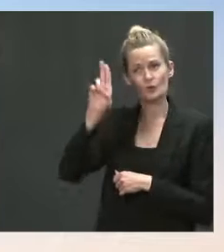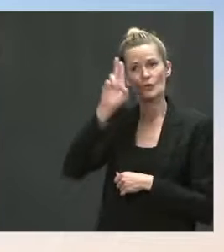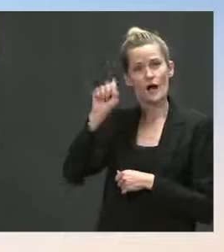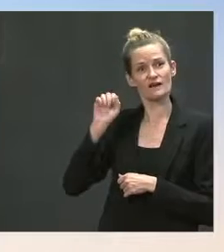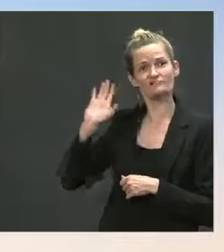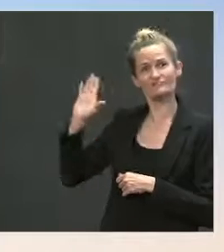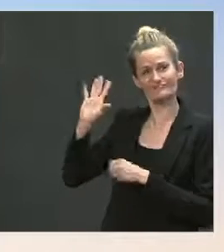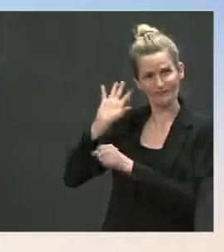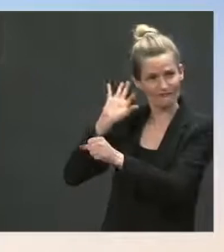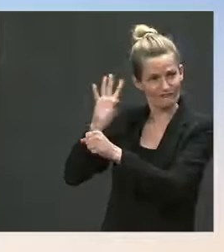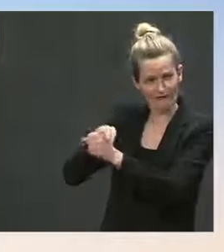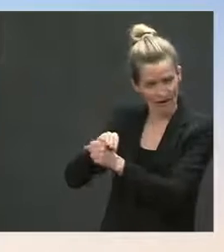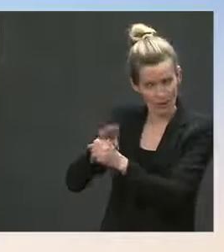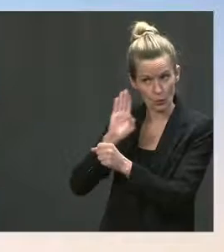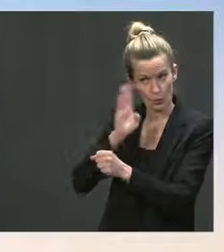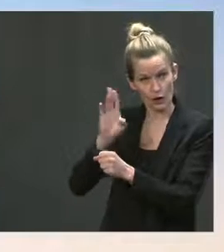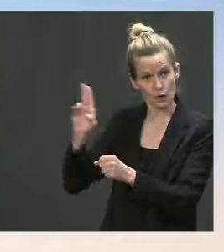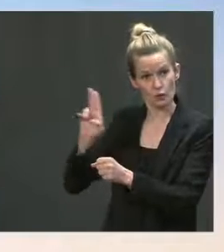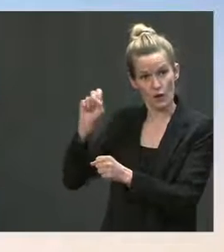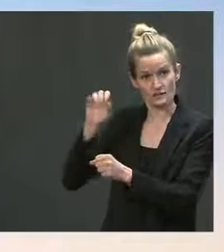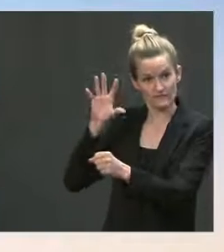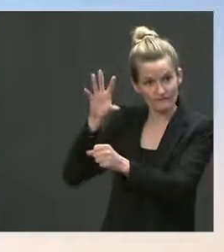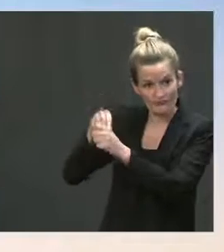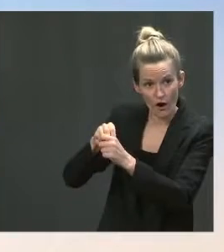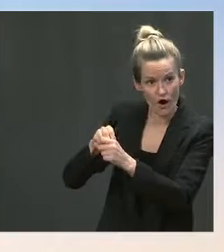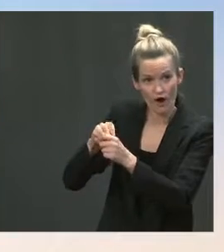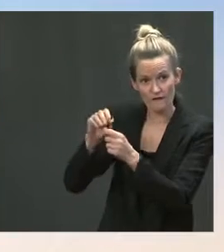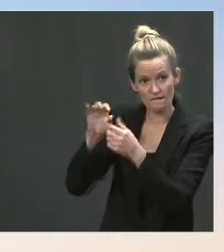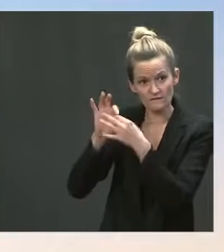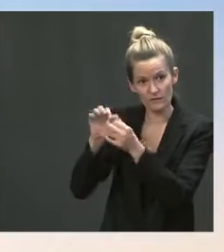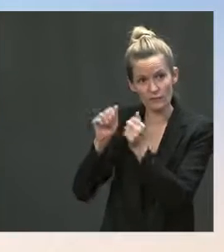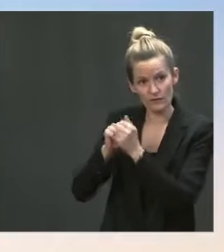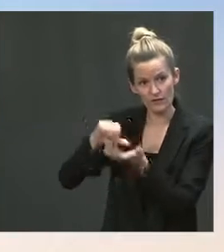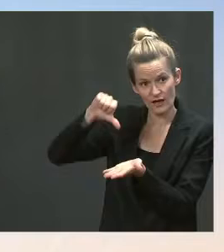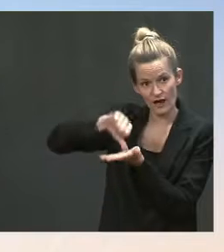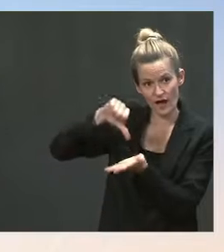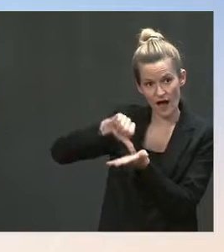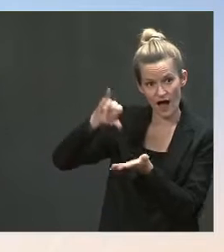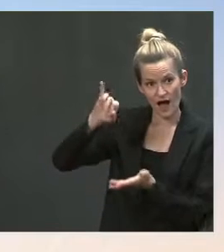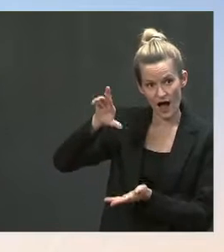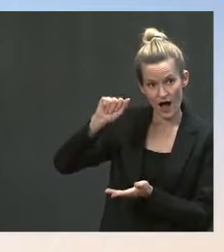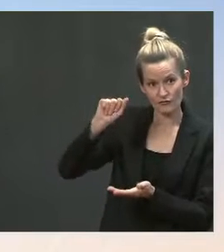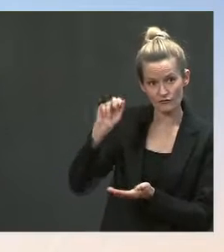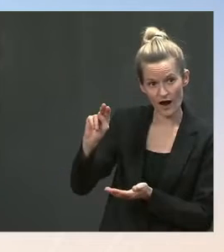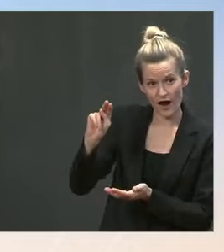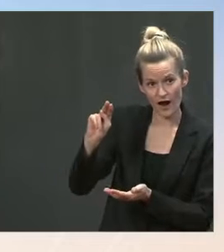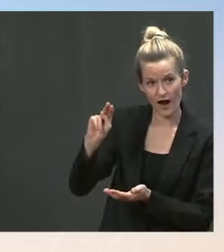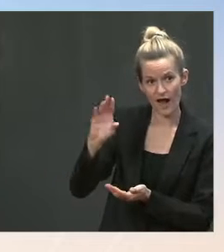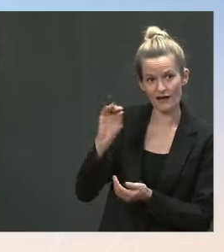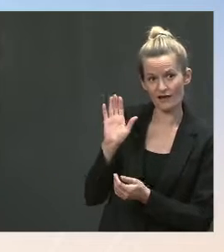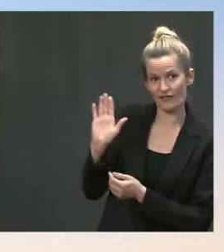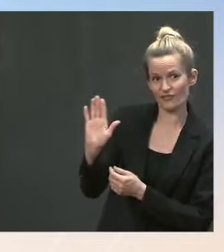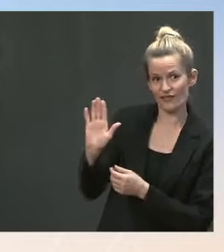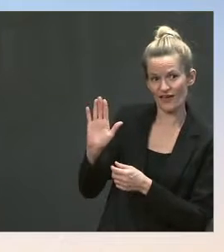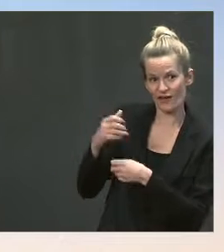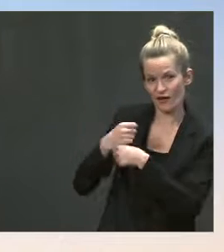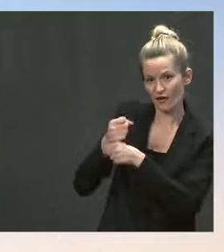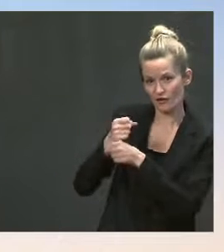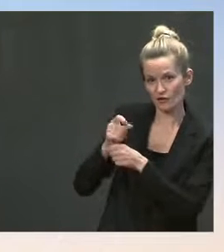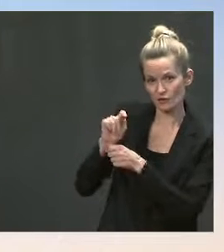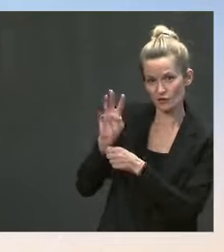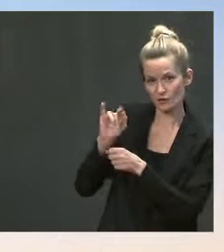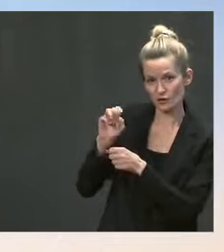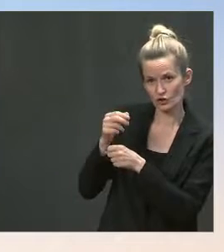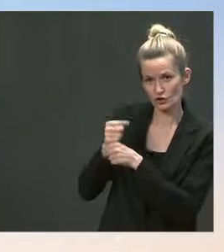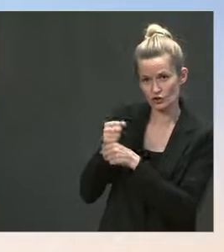have a different question on vaccine. Okay. Well, this morning, U.S. Central Command issued a statement on the investigation into the July